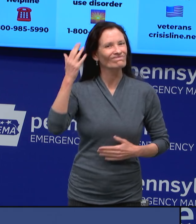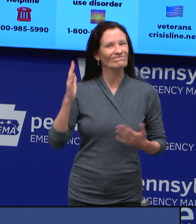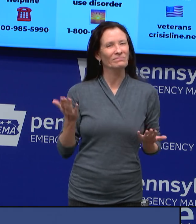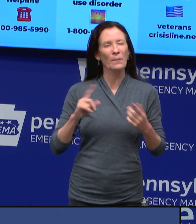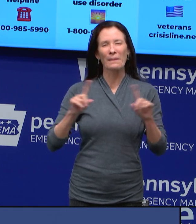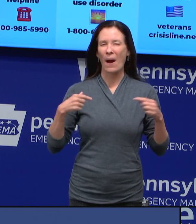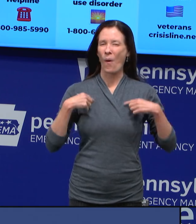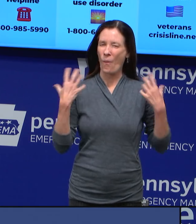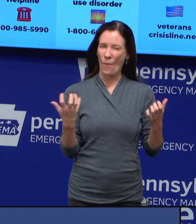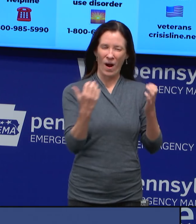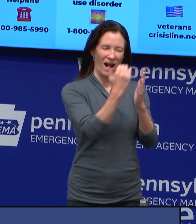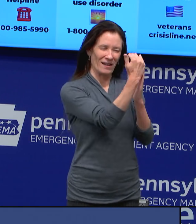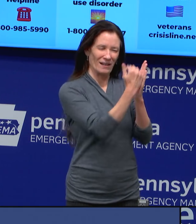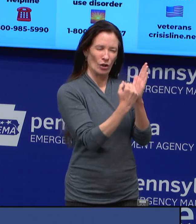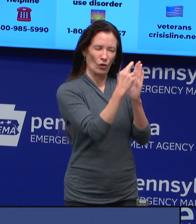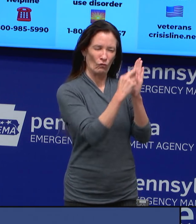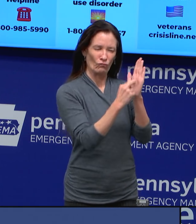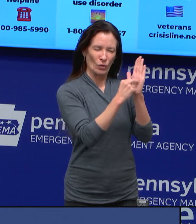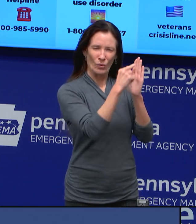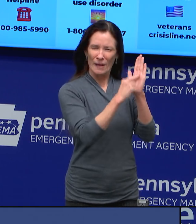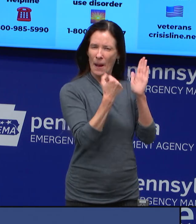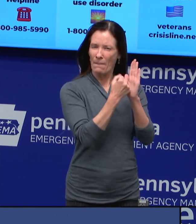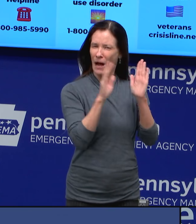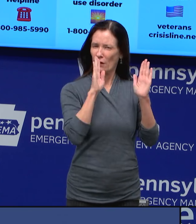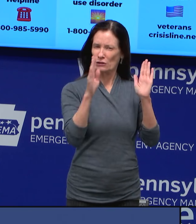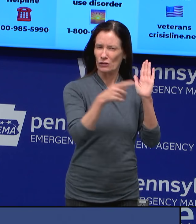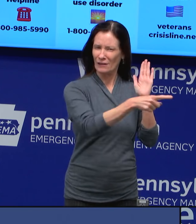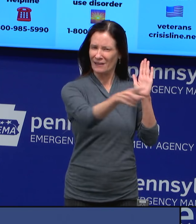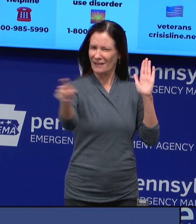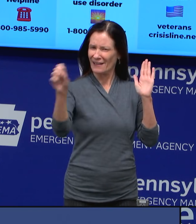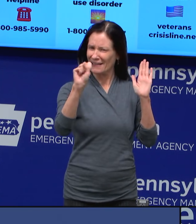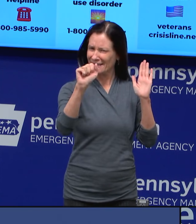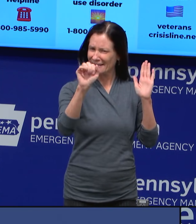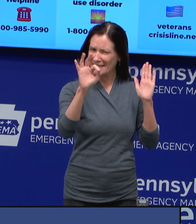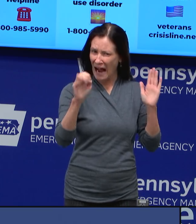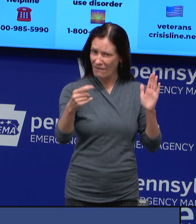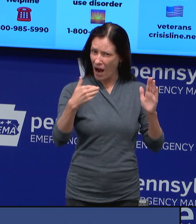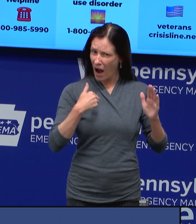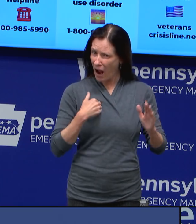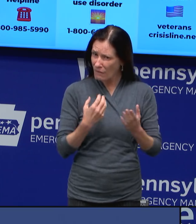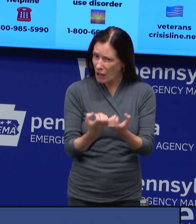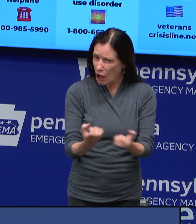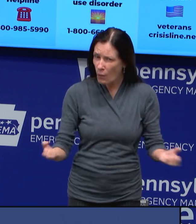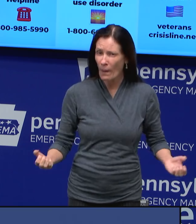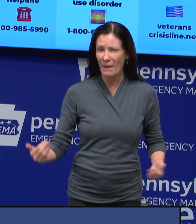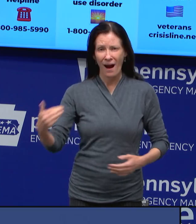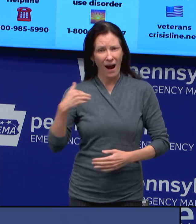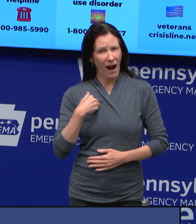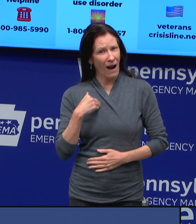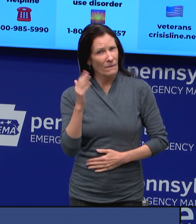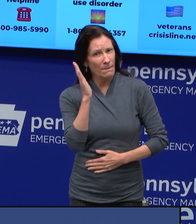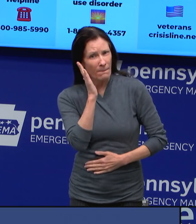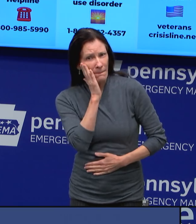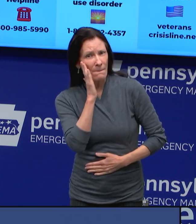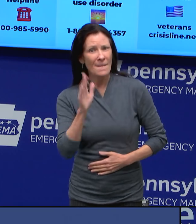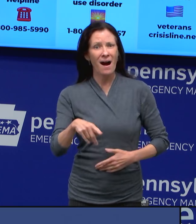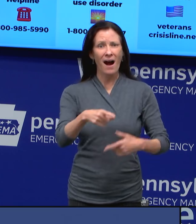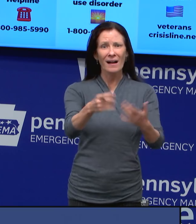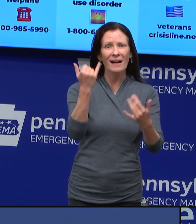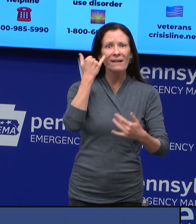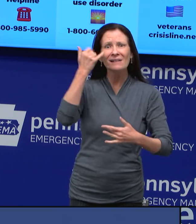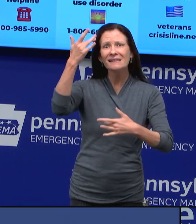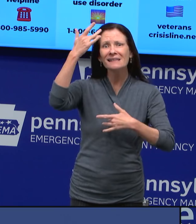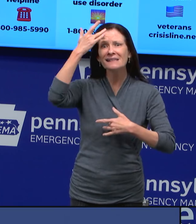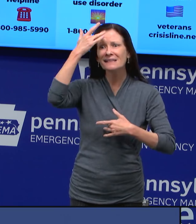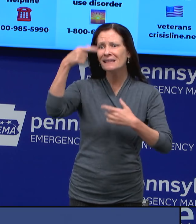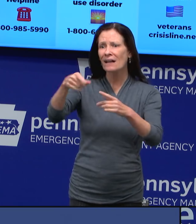system had enough capacity in case it became overwhelmed with patients with COVID-19.